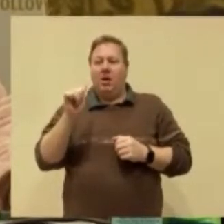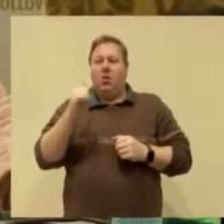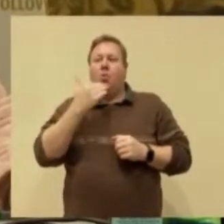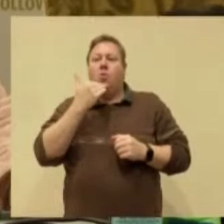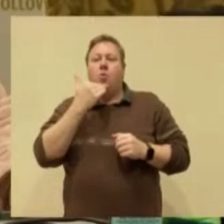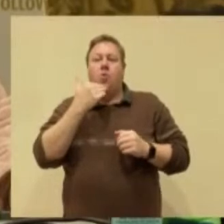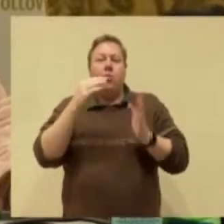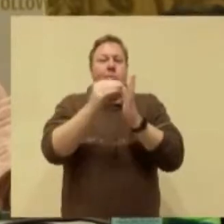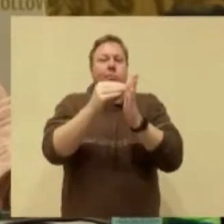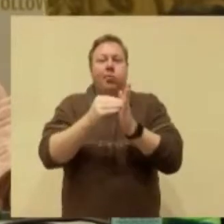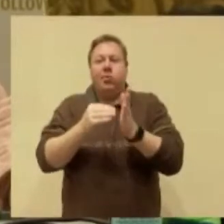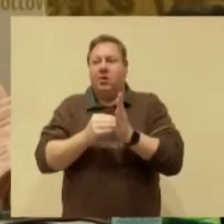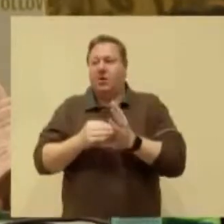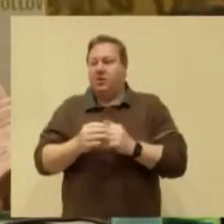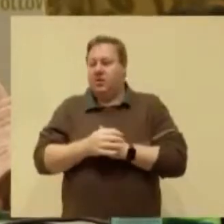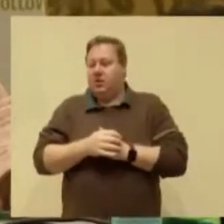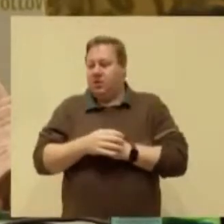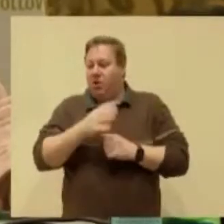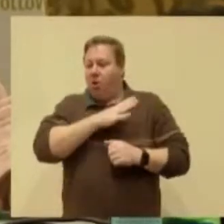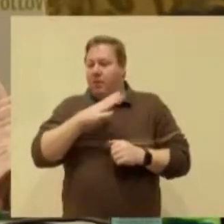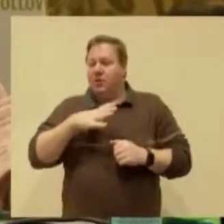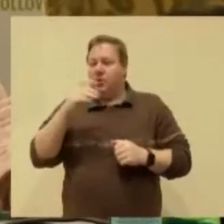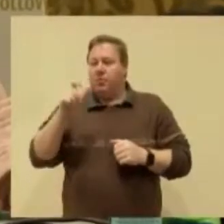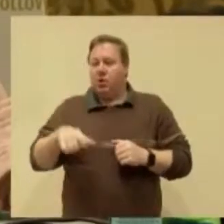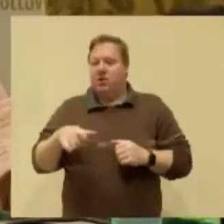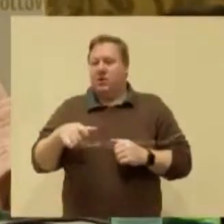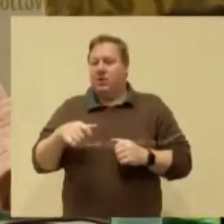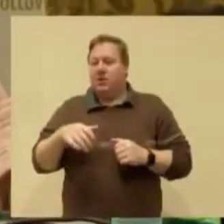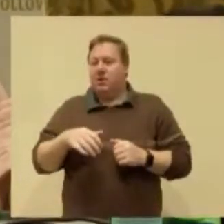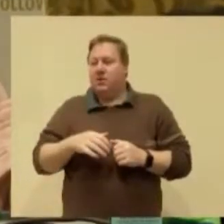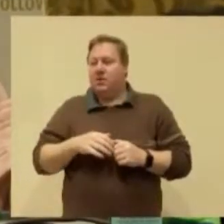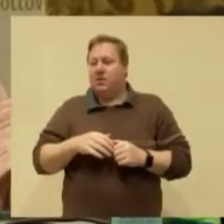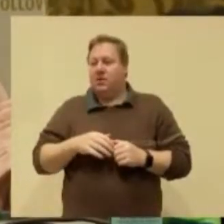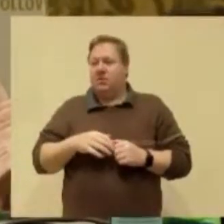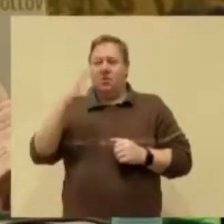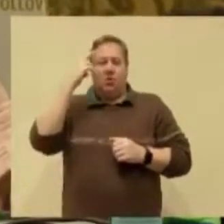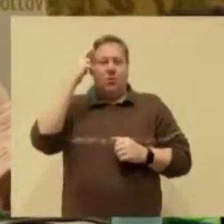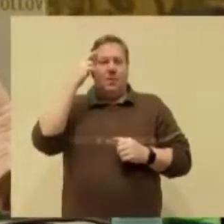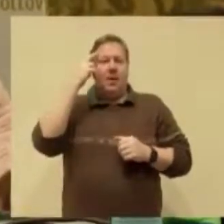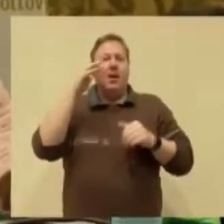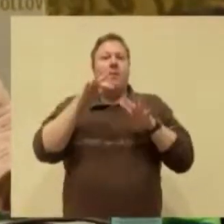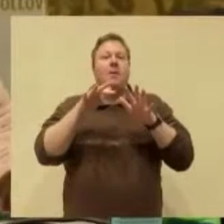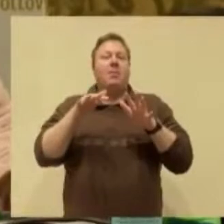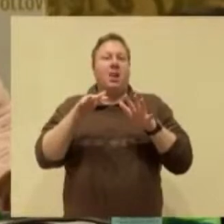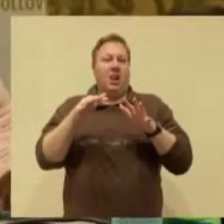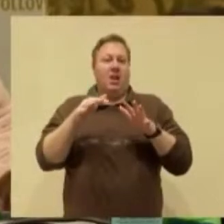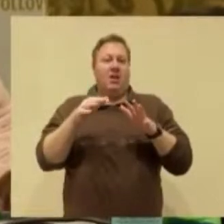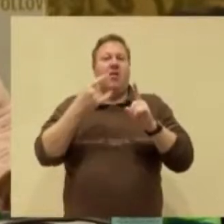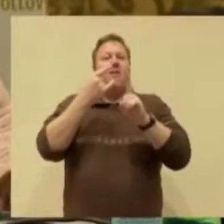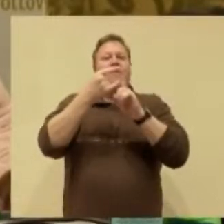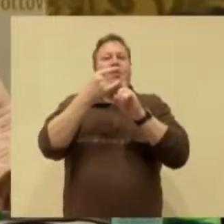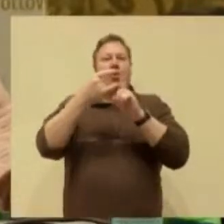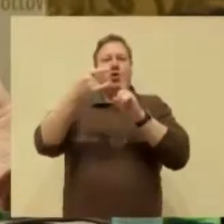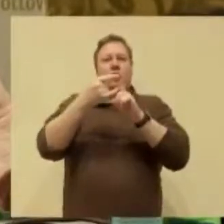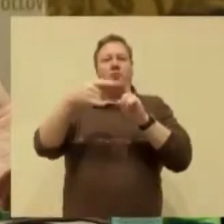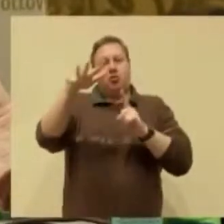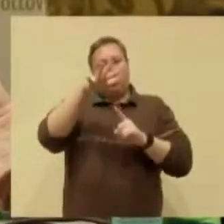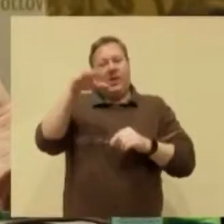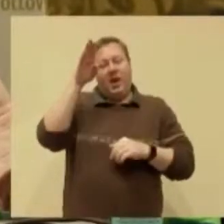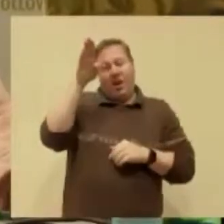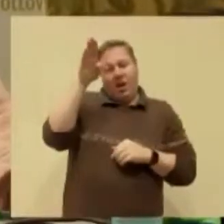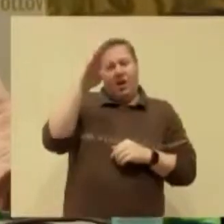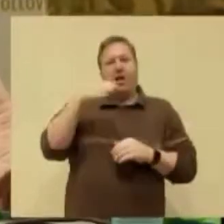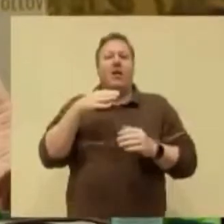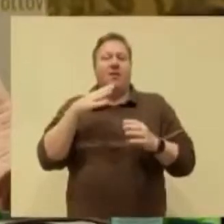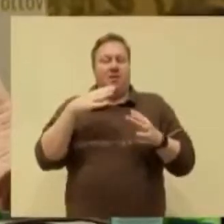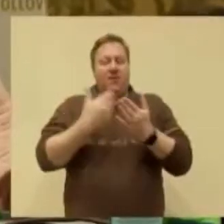commissioner if we can just know remember there are still people on the virtual platform that is part of us